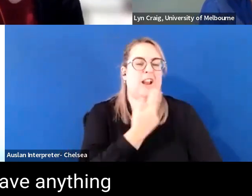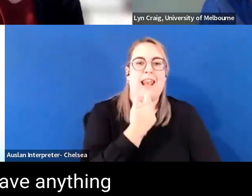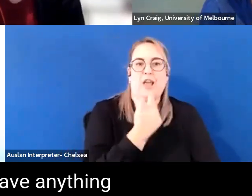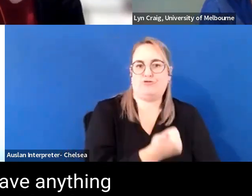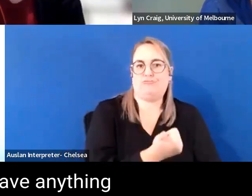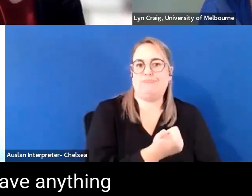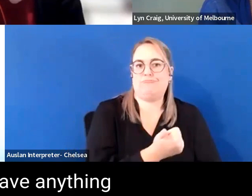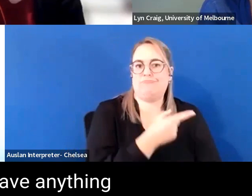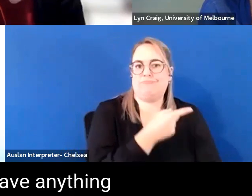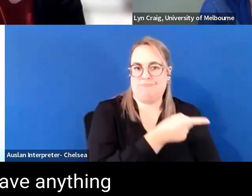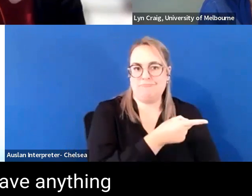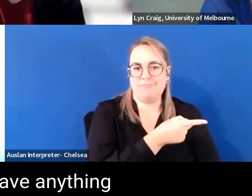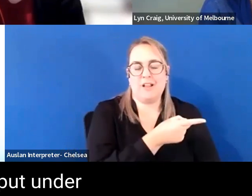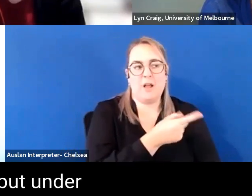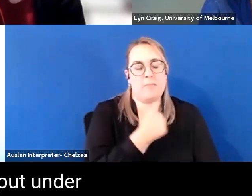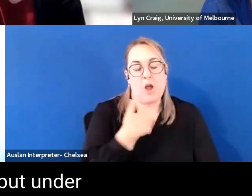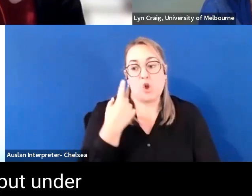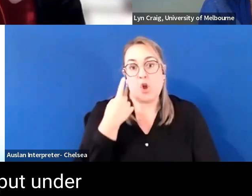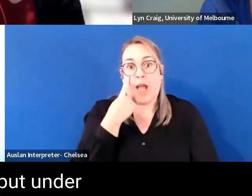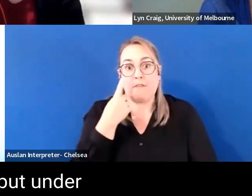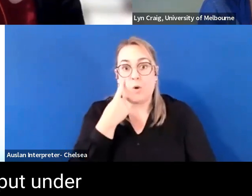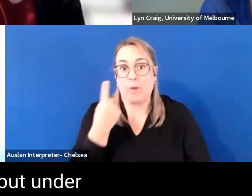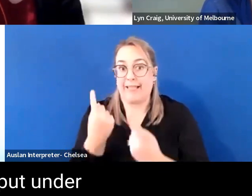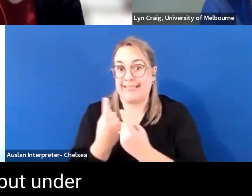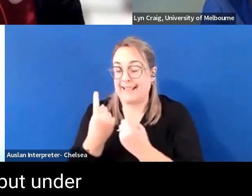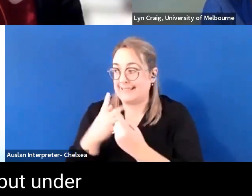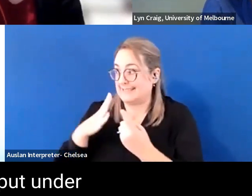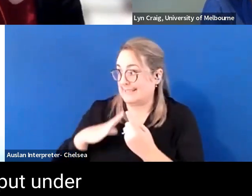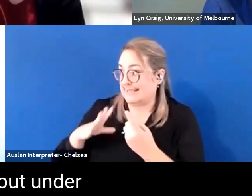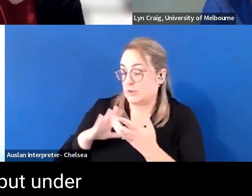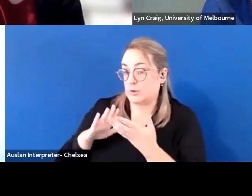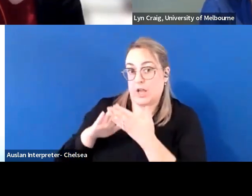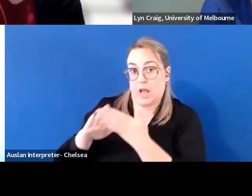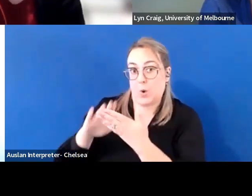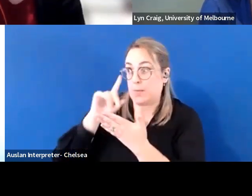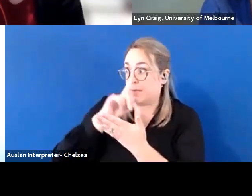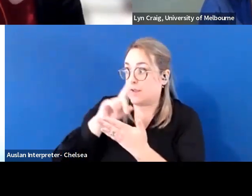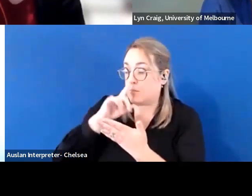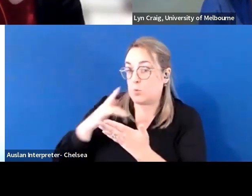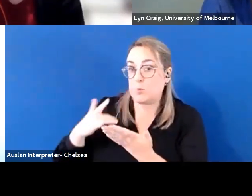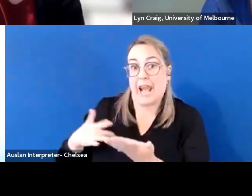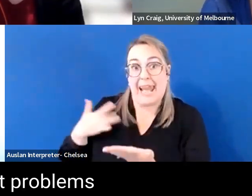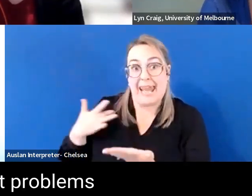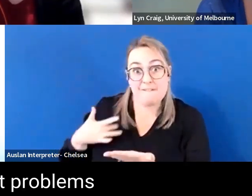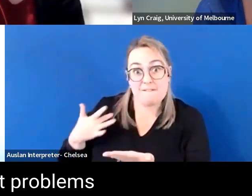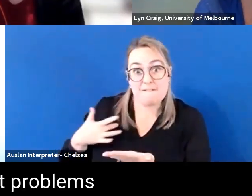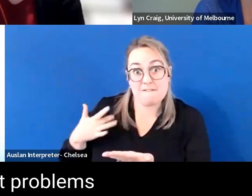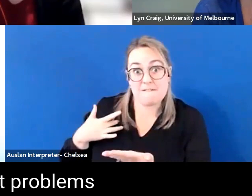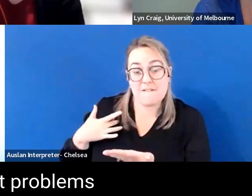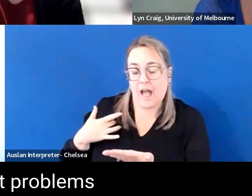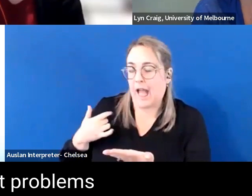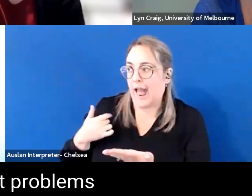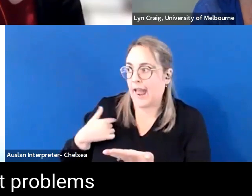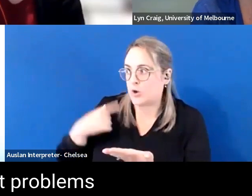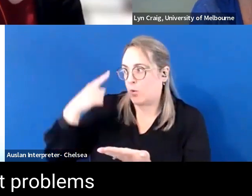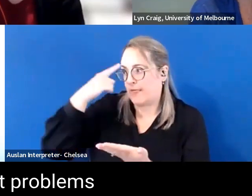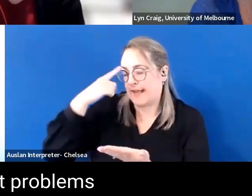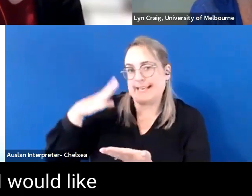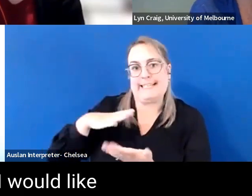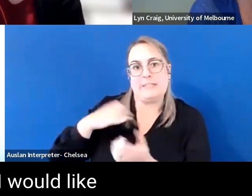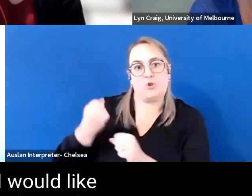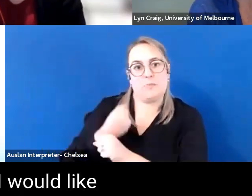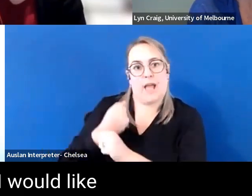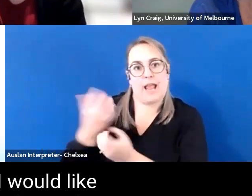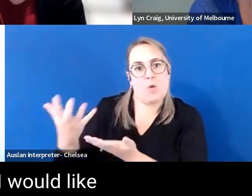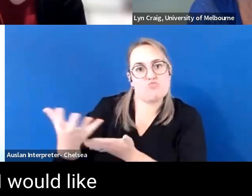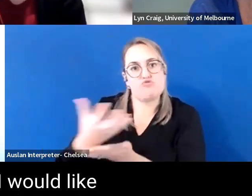vital for life and it's put under the profit motive, you've got problems when it can't be delivered.